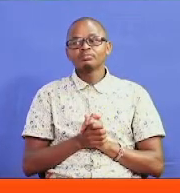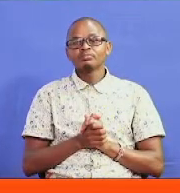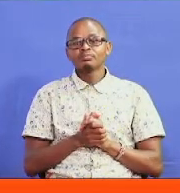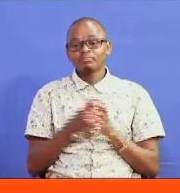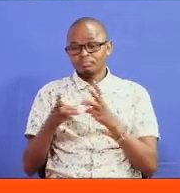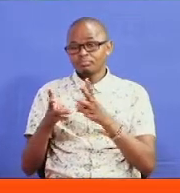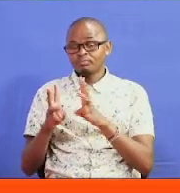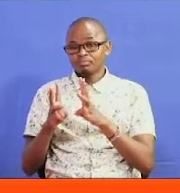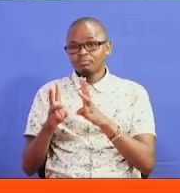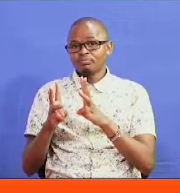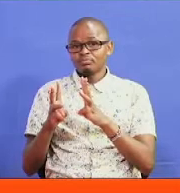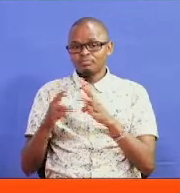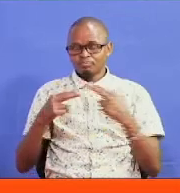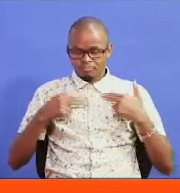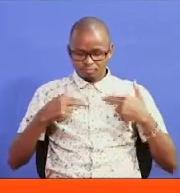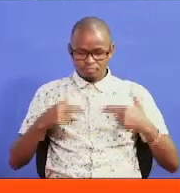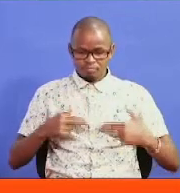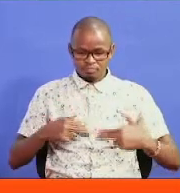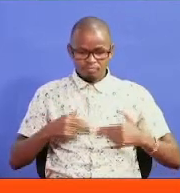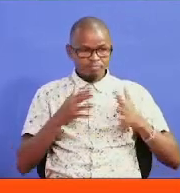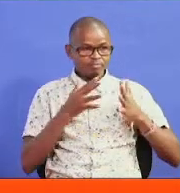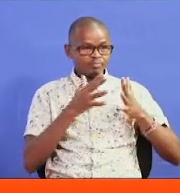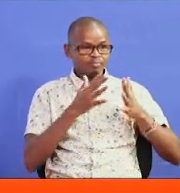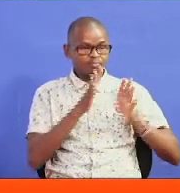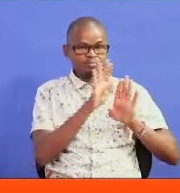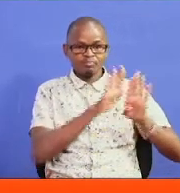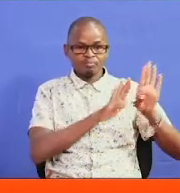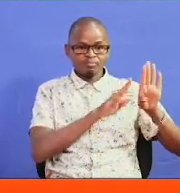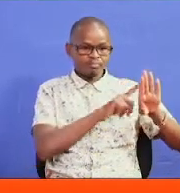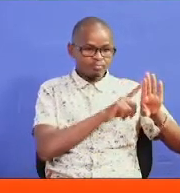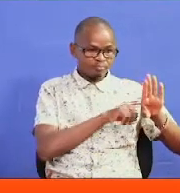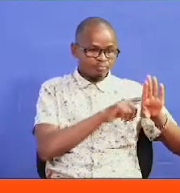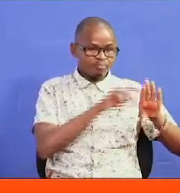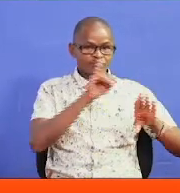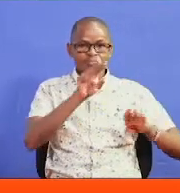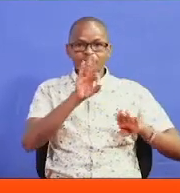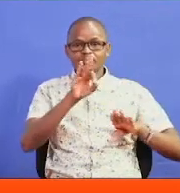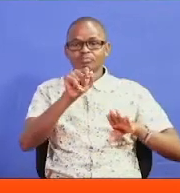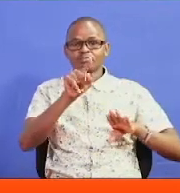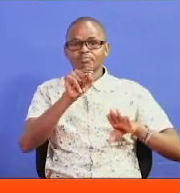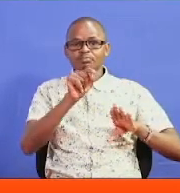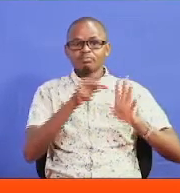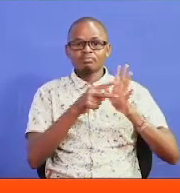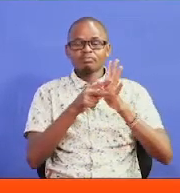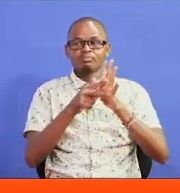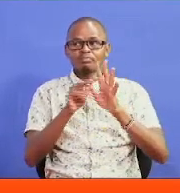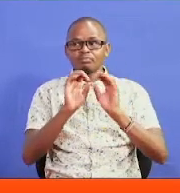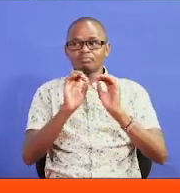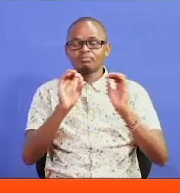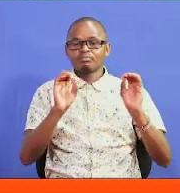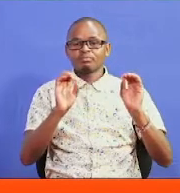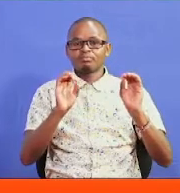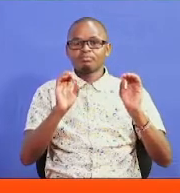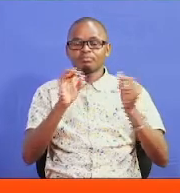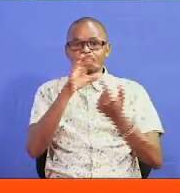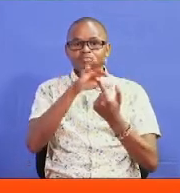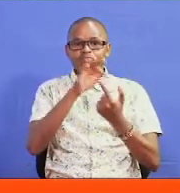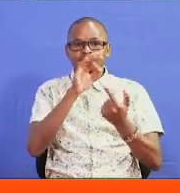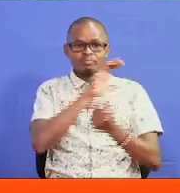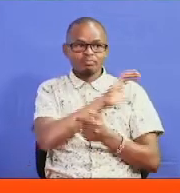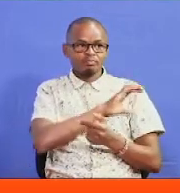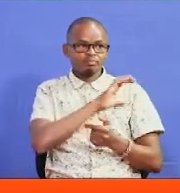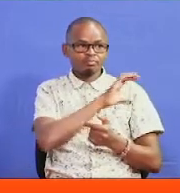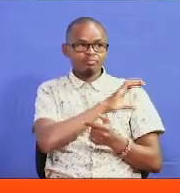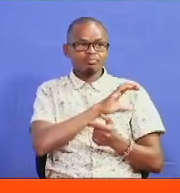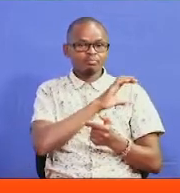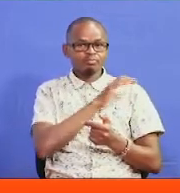just the way let's say human beings behave, at times you are infected but you do not present with the particular symptoms of